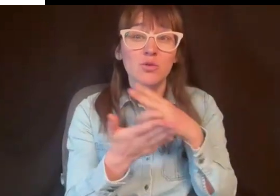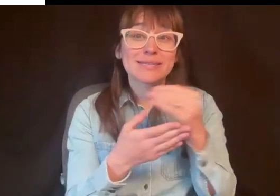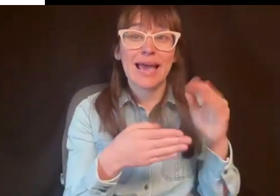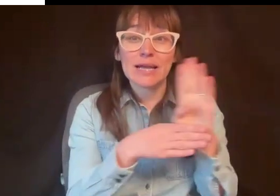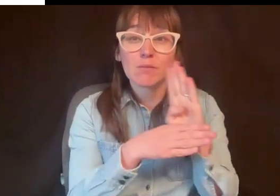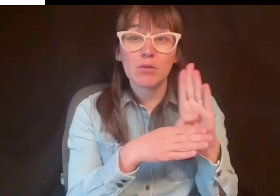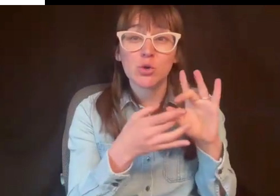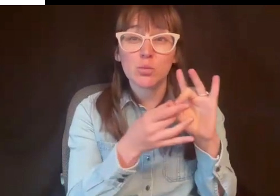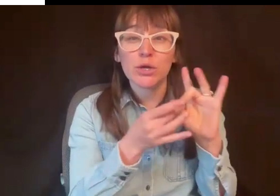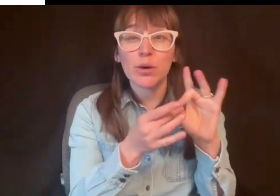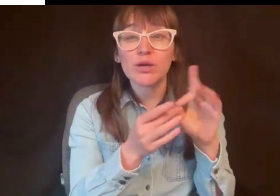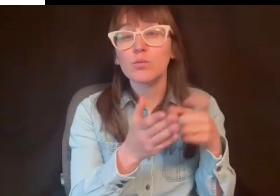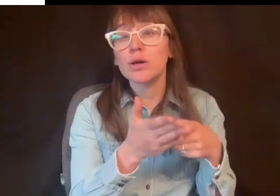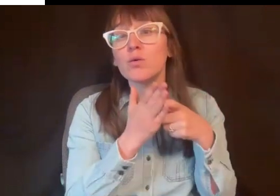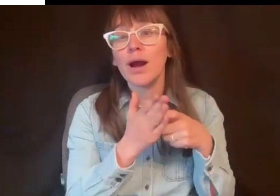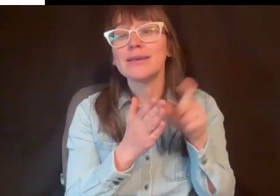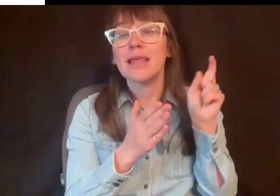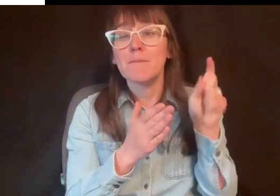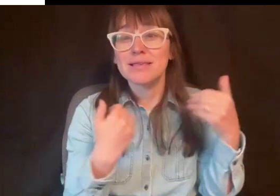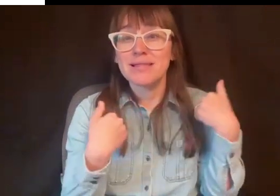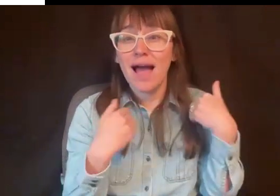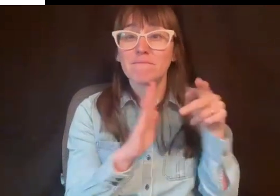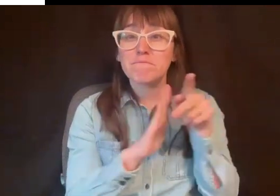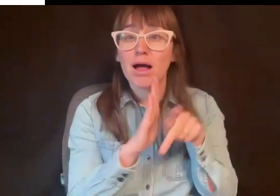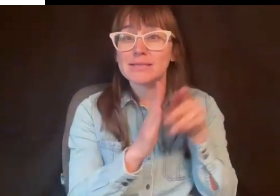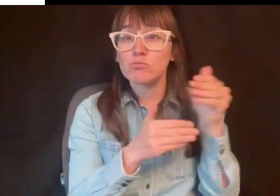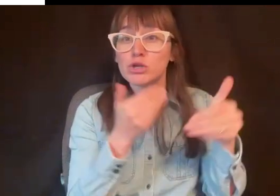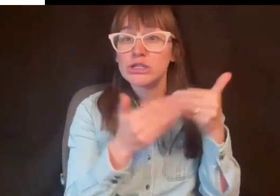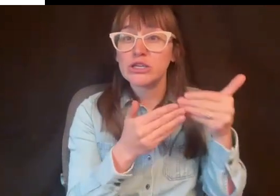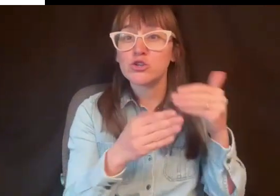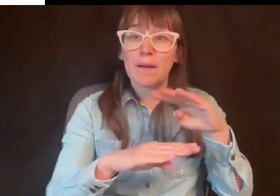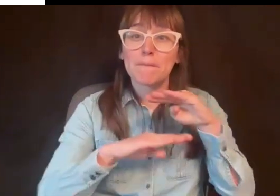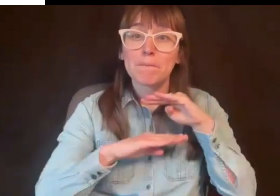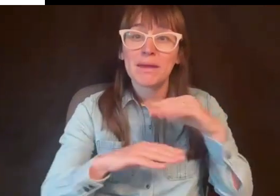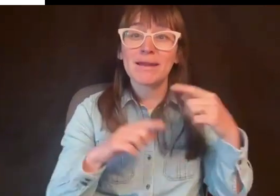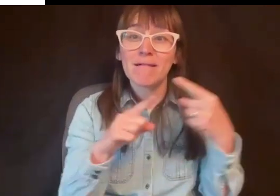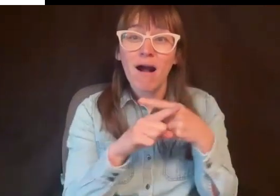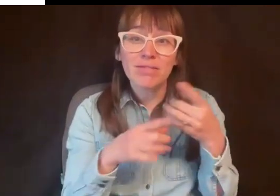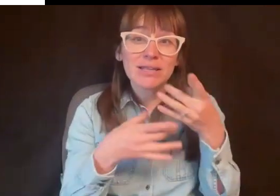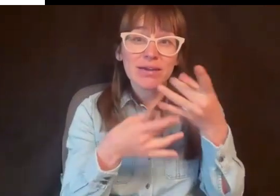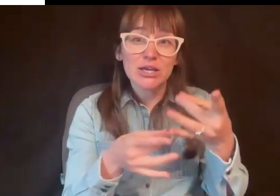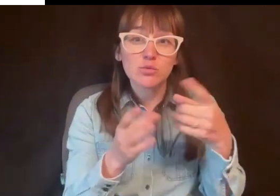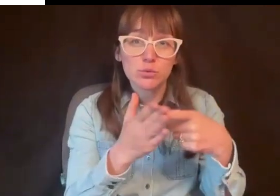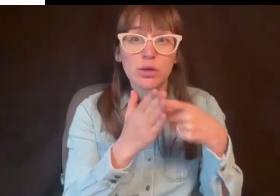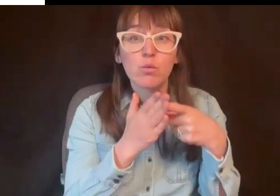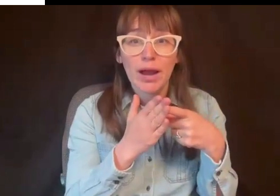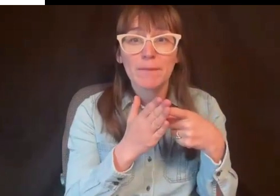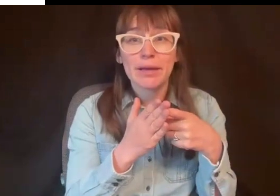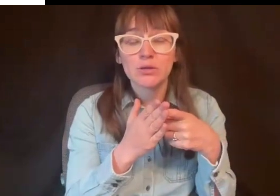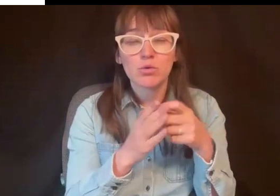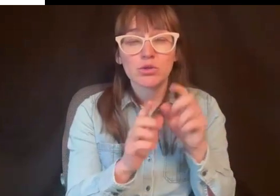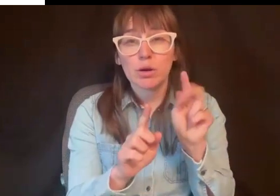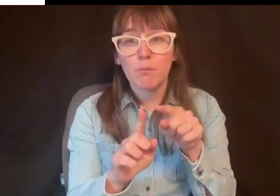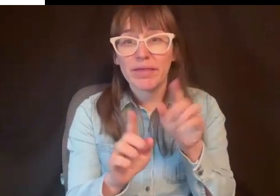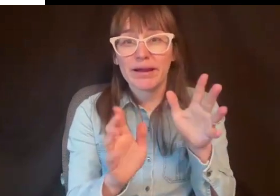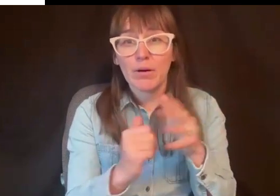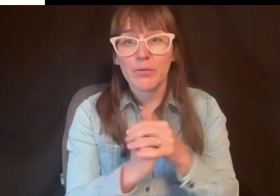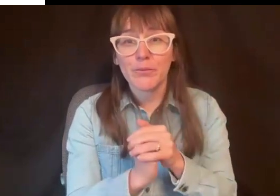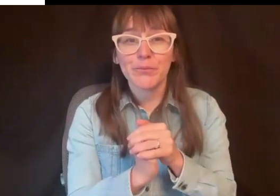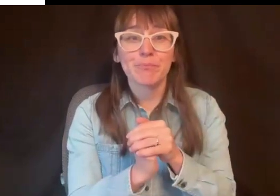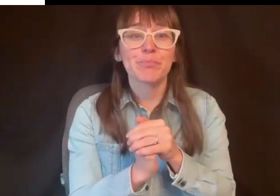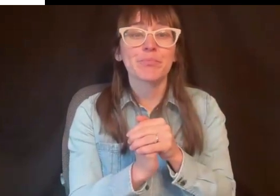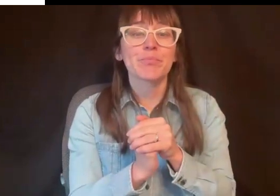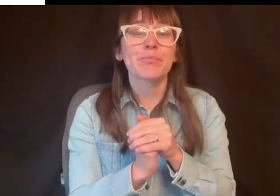they have to have policies and procedures meeting conflict of interest requirements. So I just want to point that out.